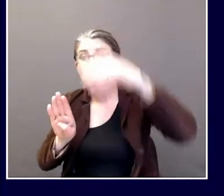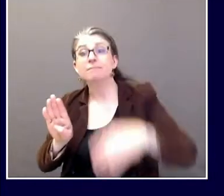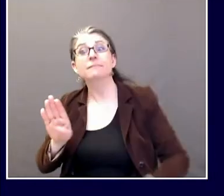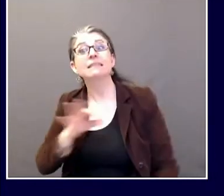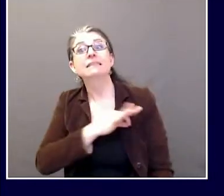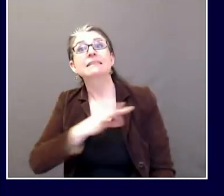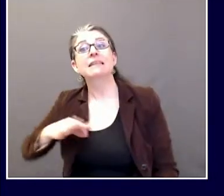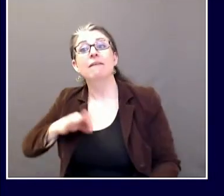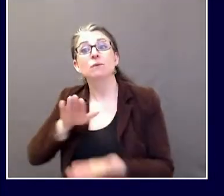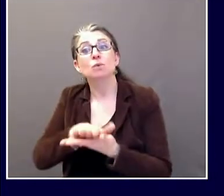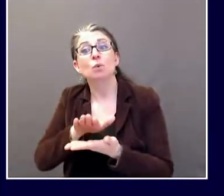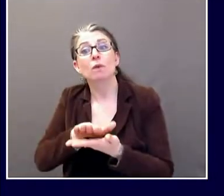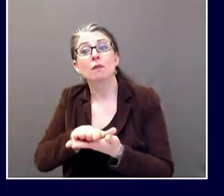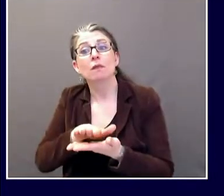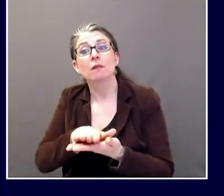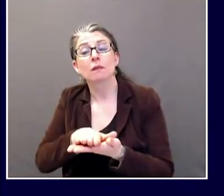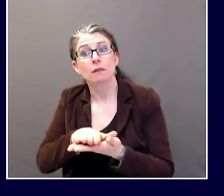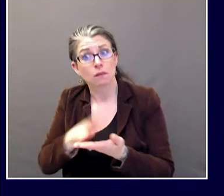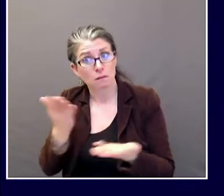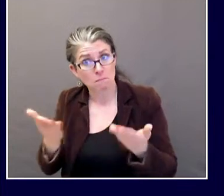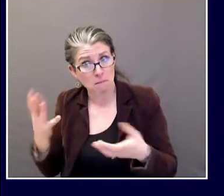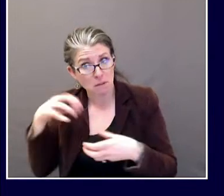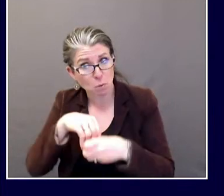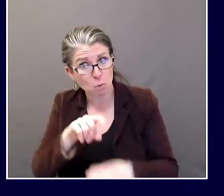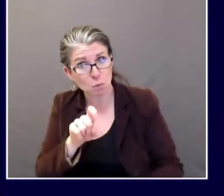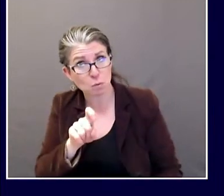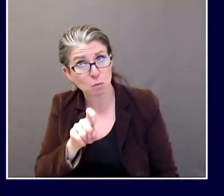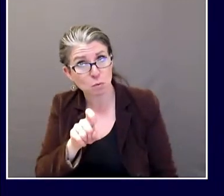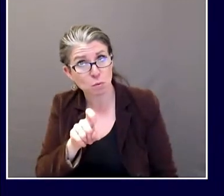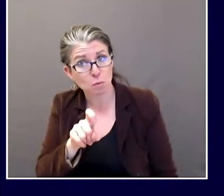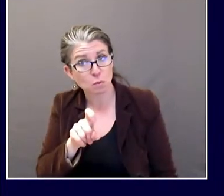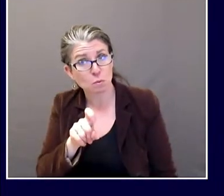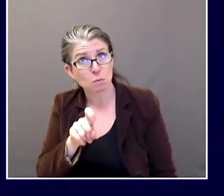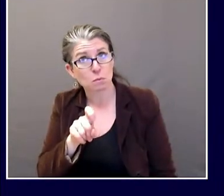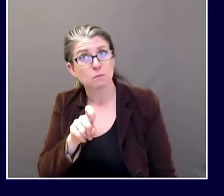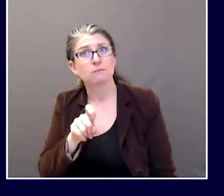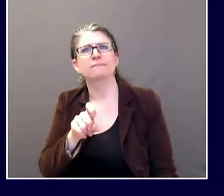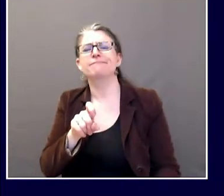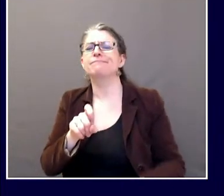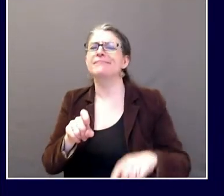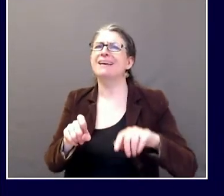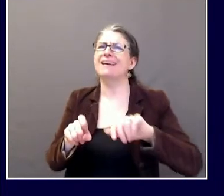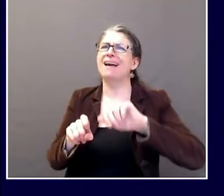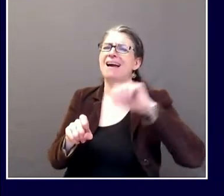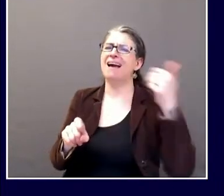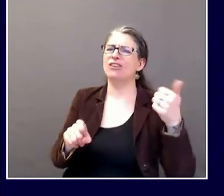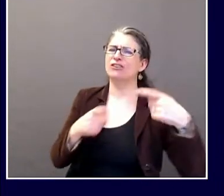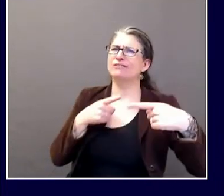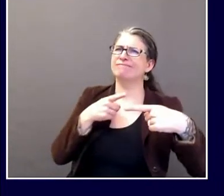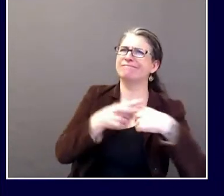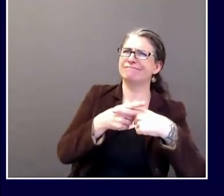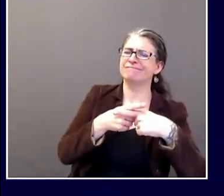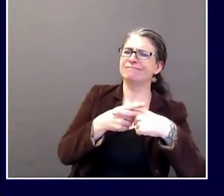determining how they will be vaccinated. When might you come to those determinations? When